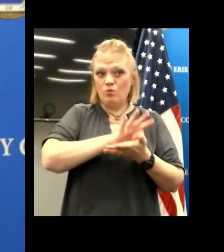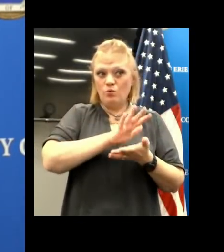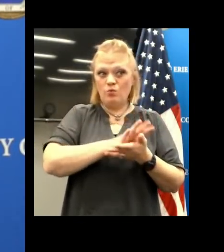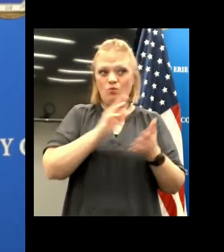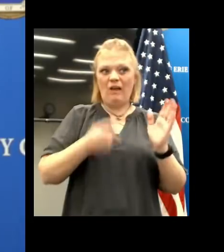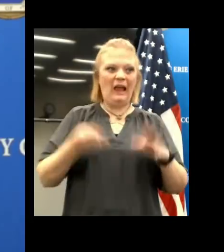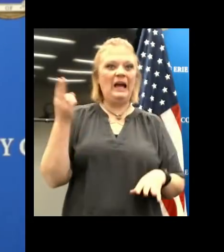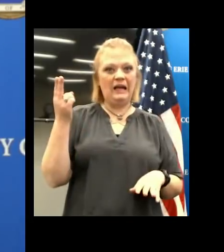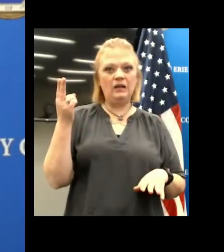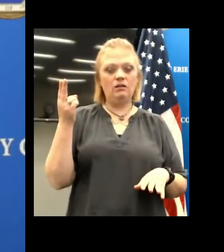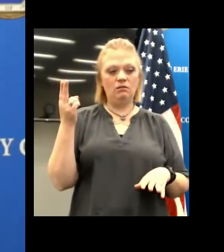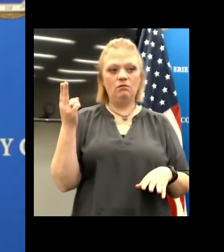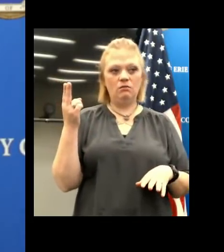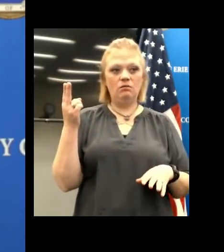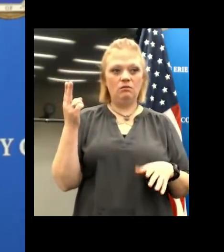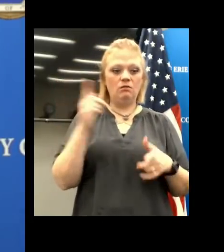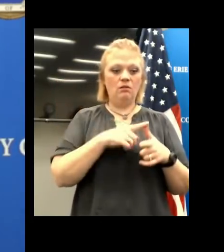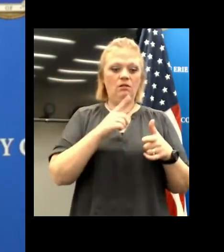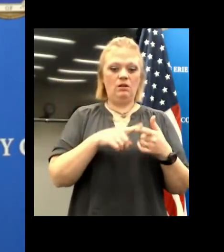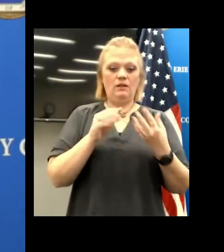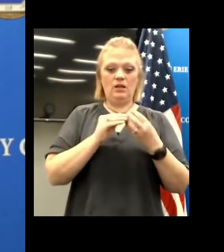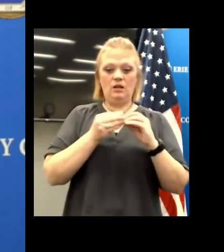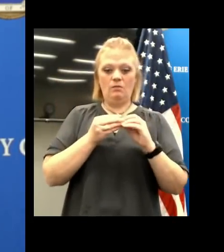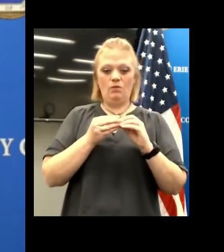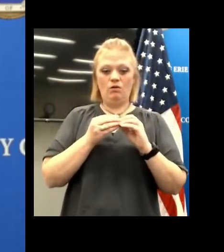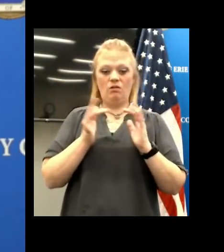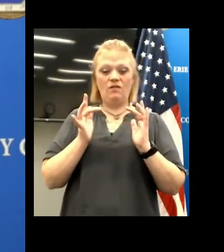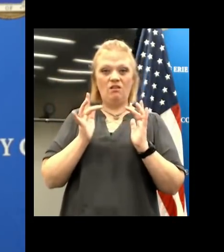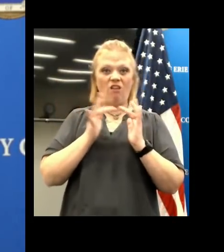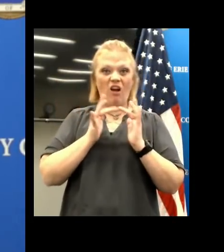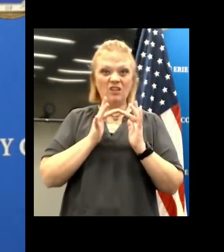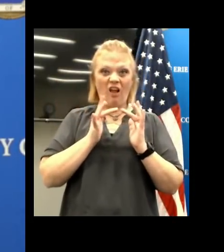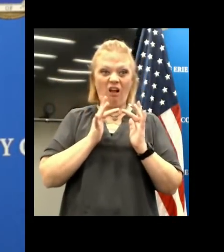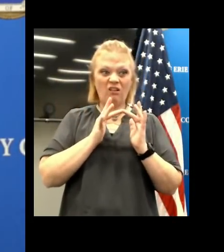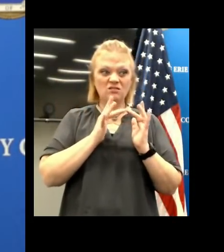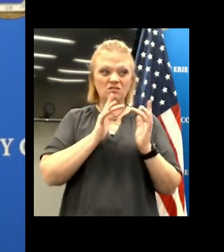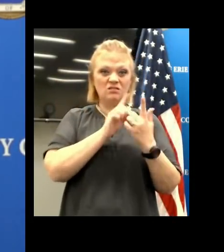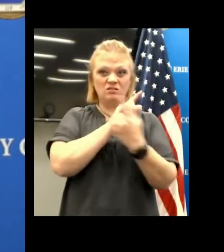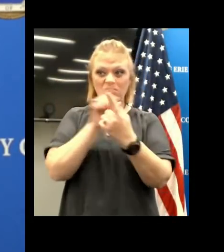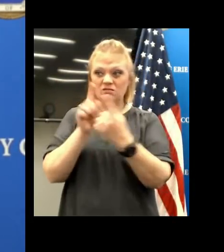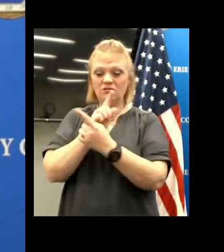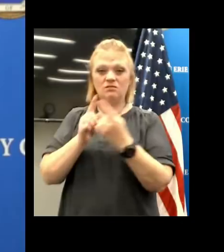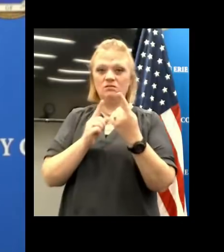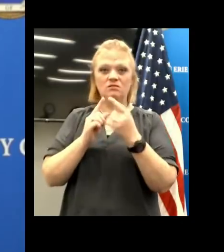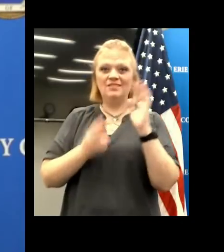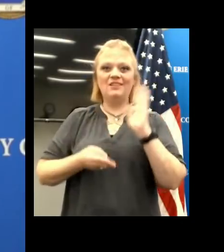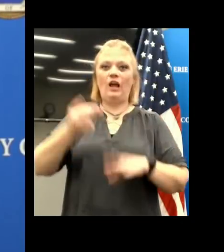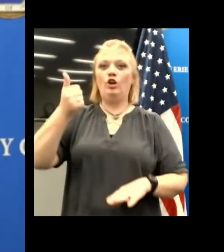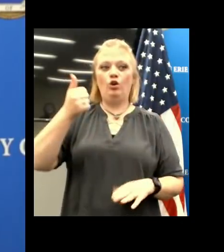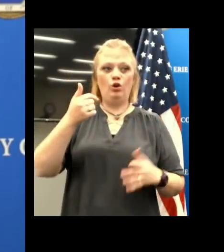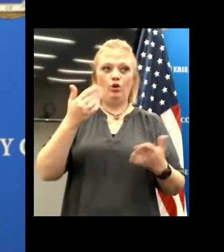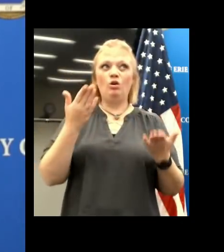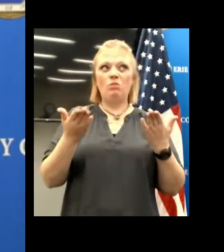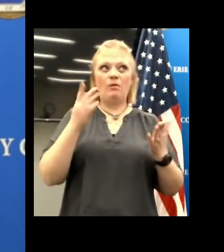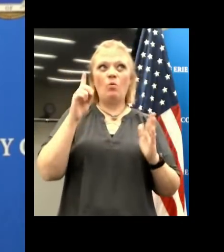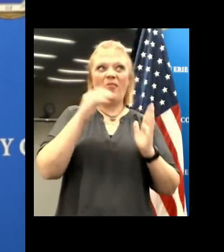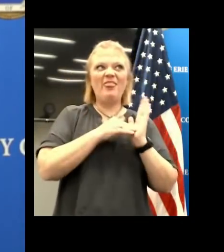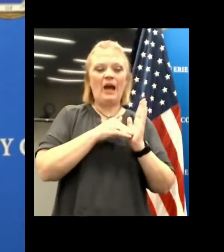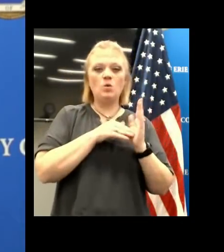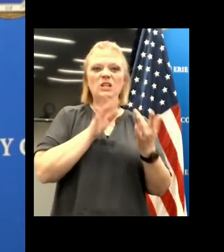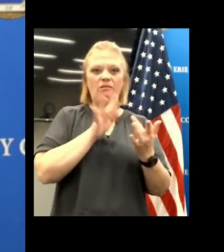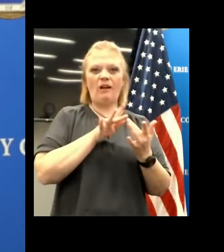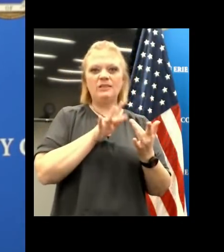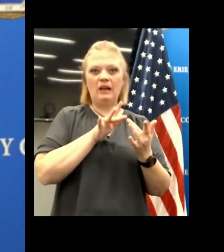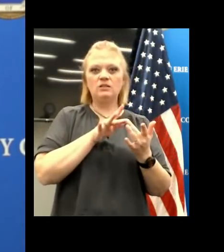been high, and then the number of contacts that has caused is even higher. We probably had about 1,000